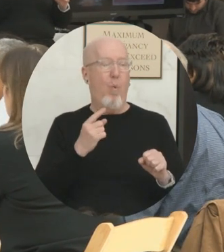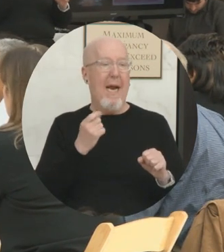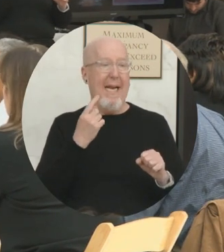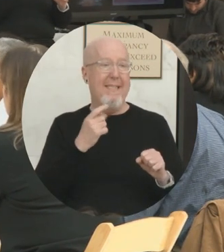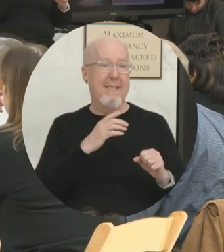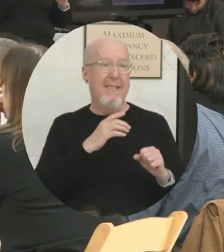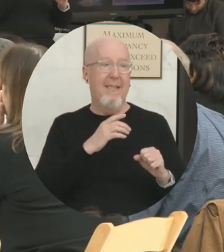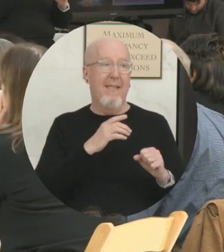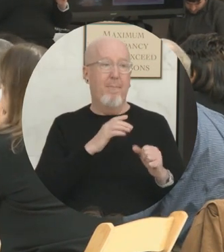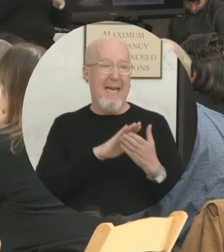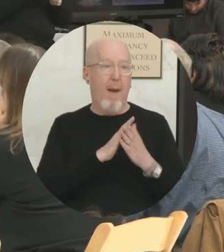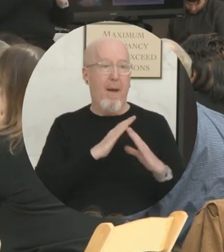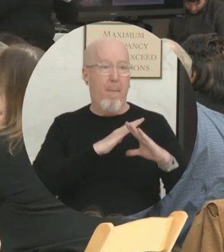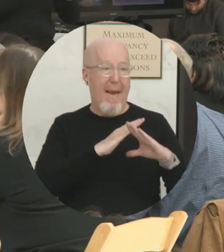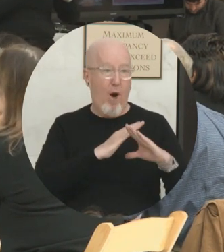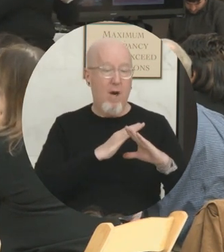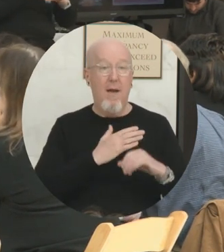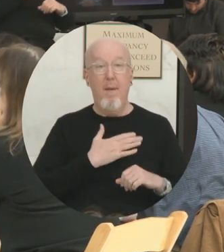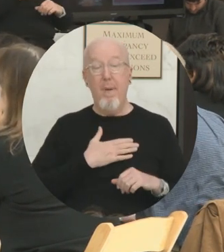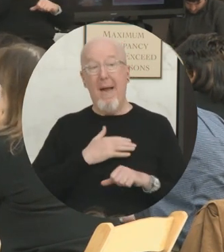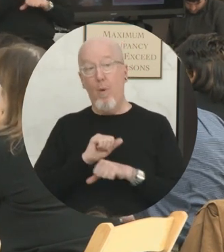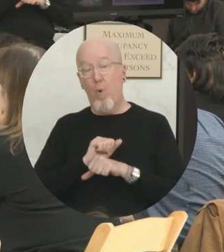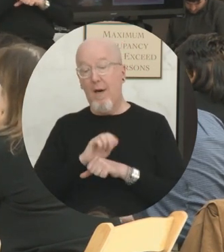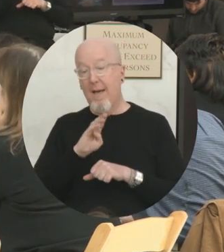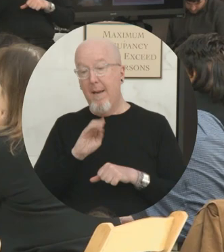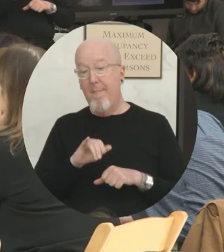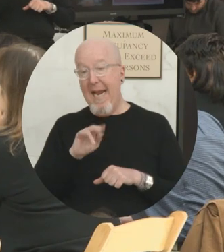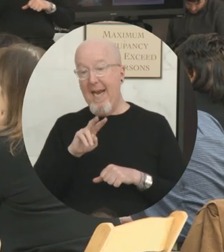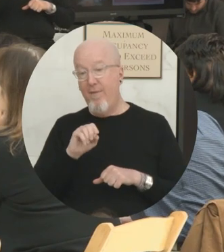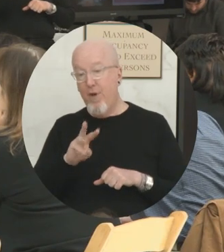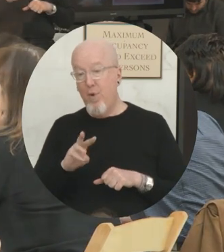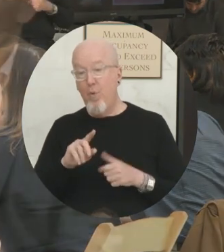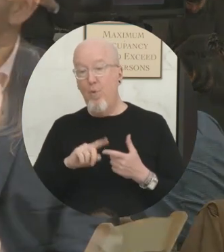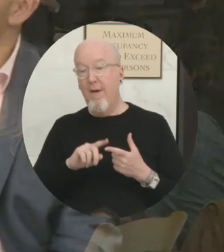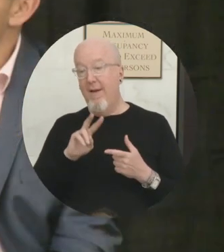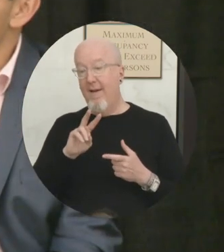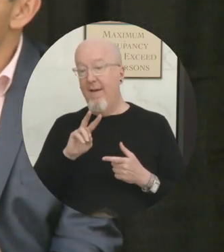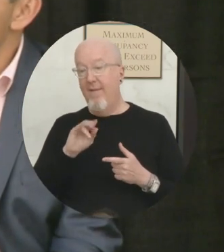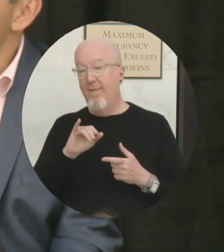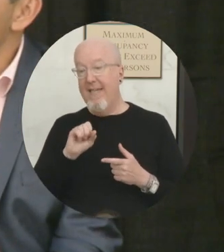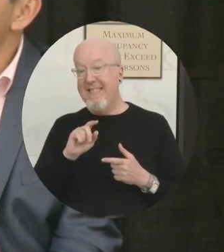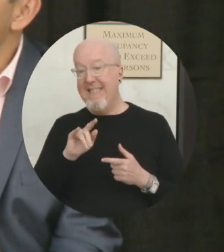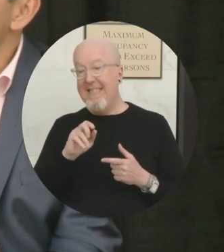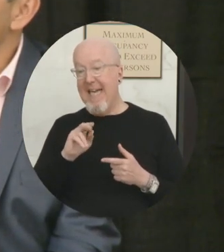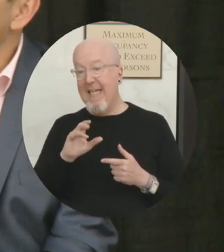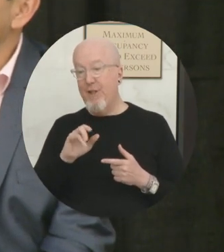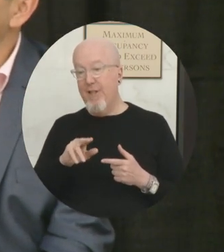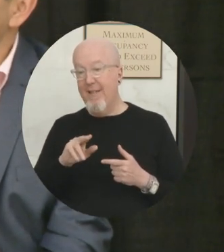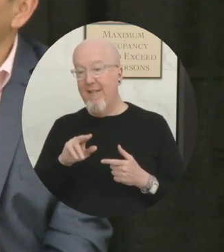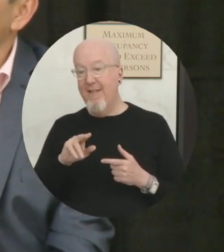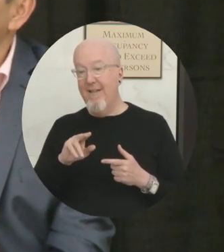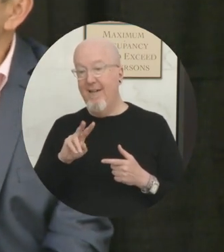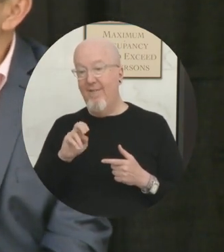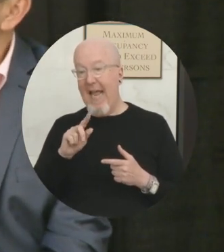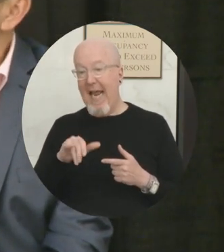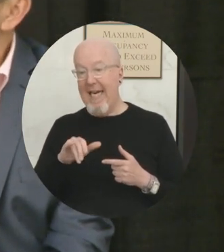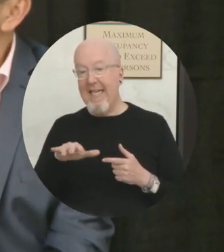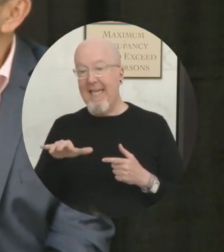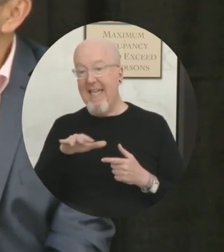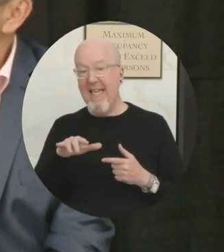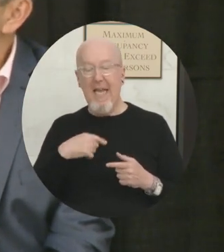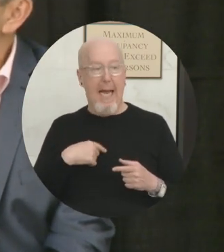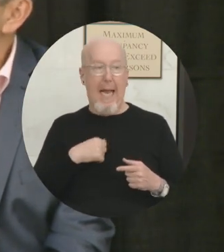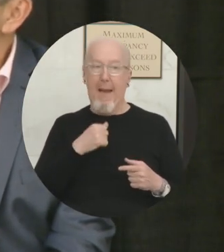my work in Bayview, within Visitation Valley, and even in the OMI, I have found I don't